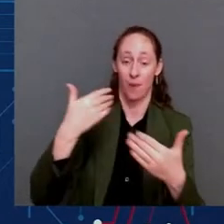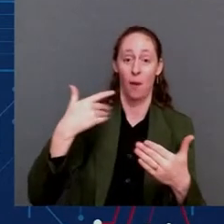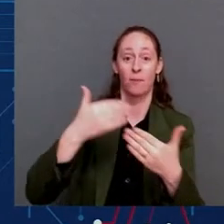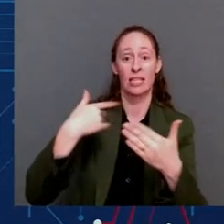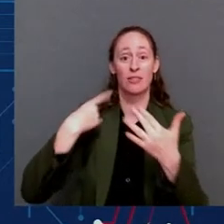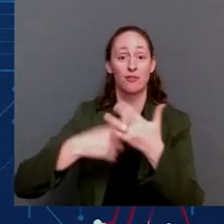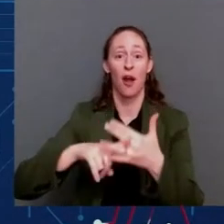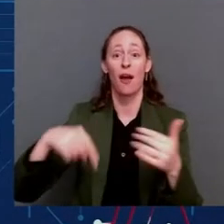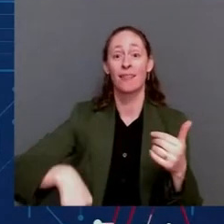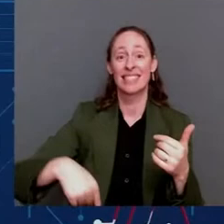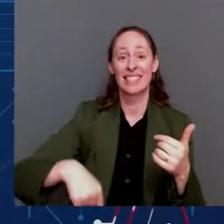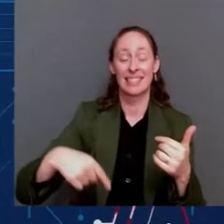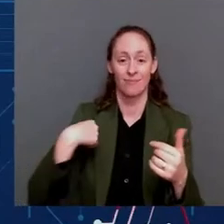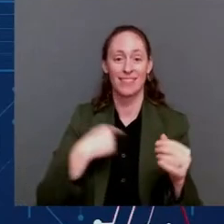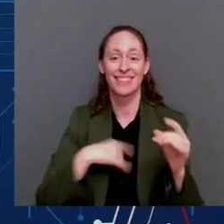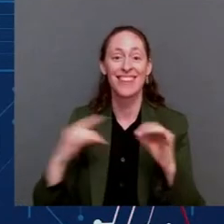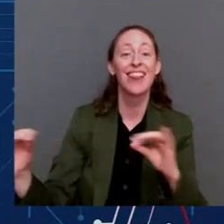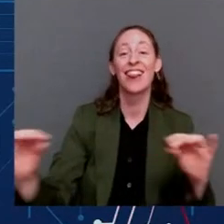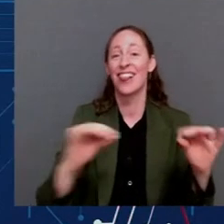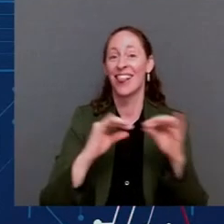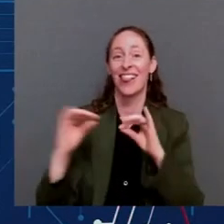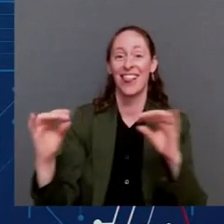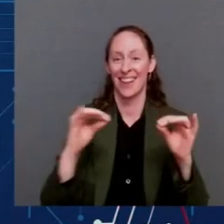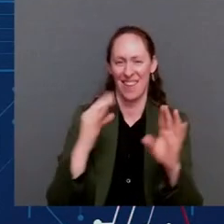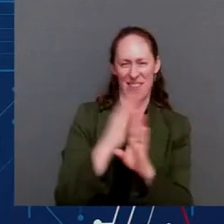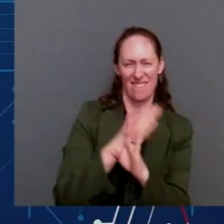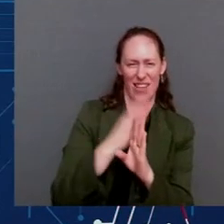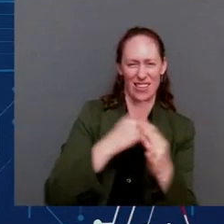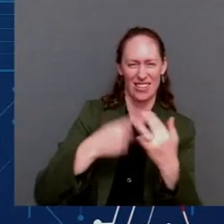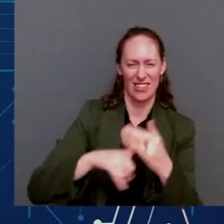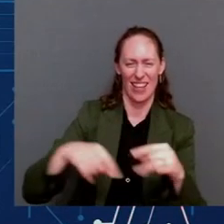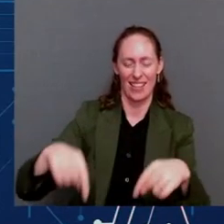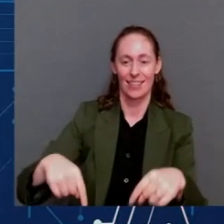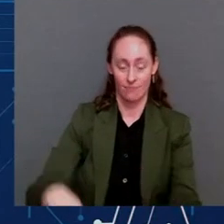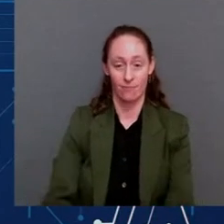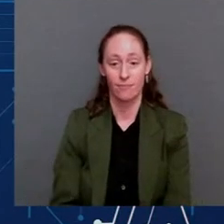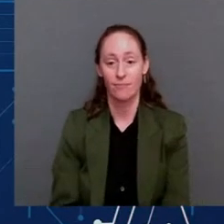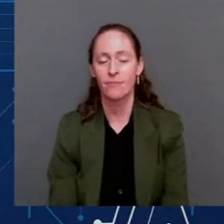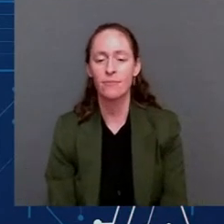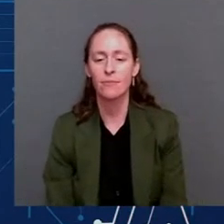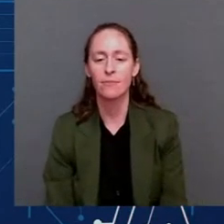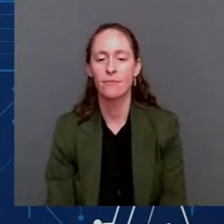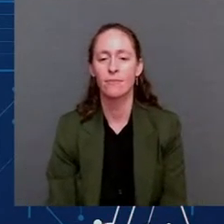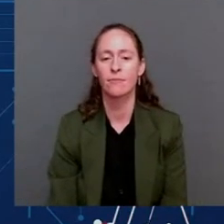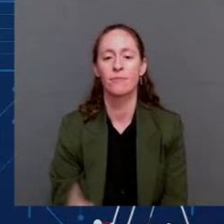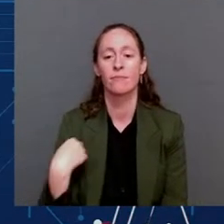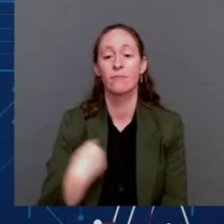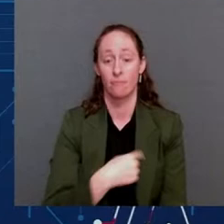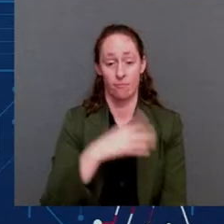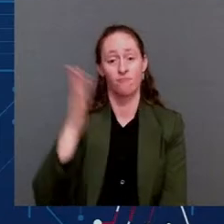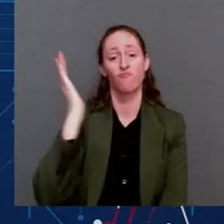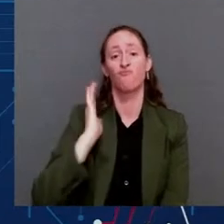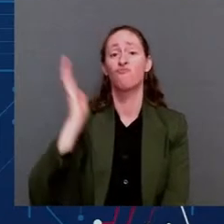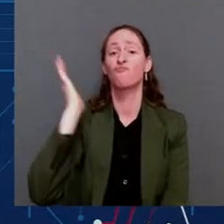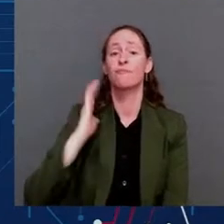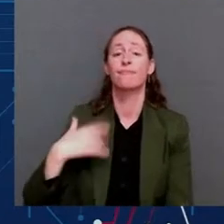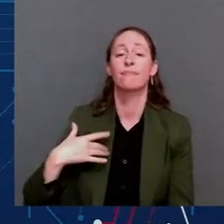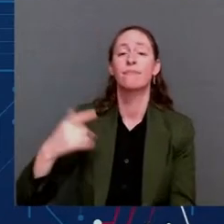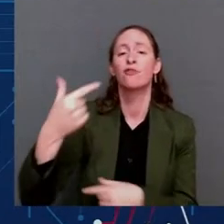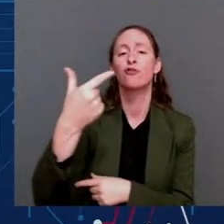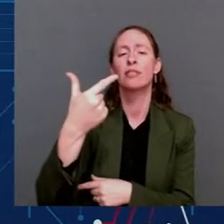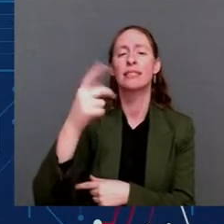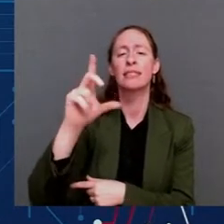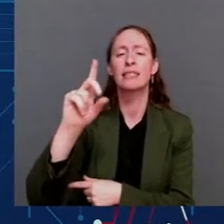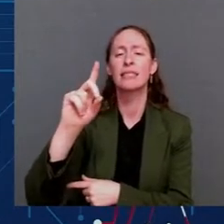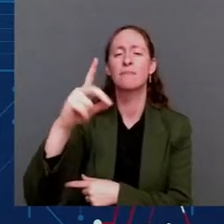over 2% of our total GDP in pure research and development. I got down to